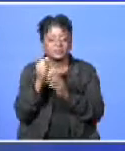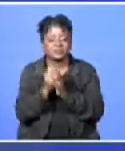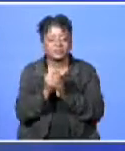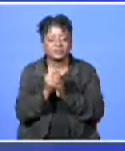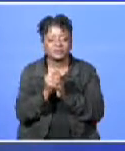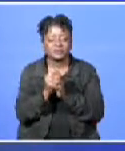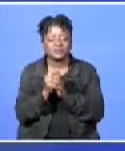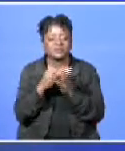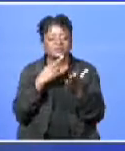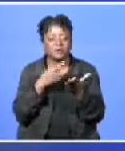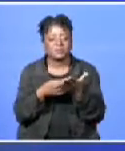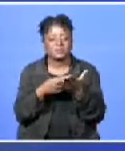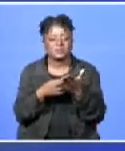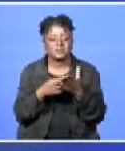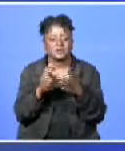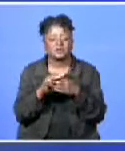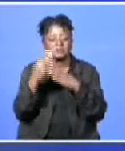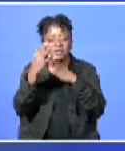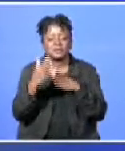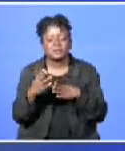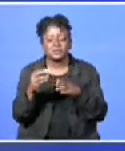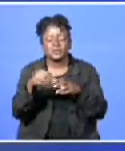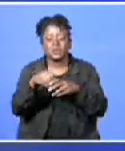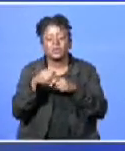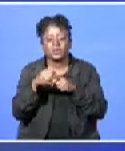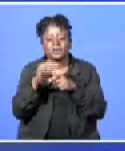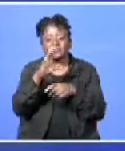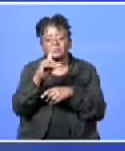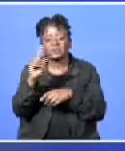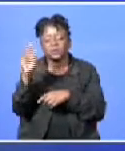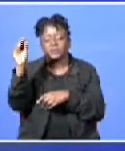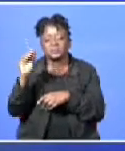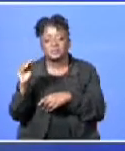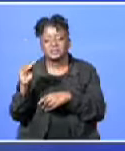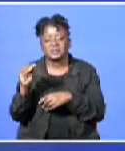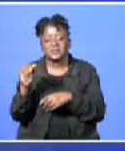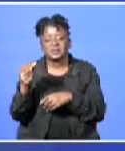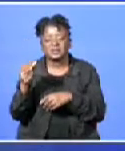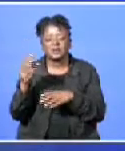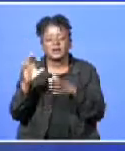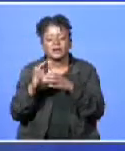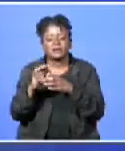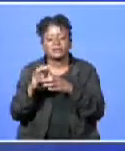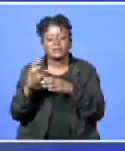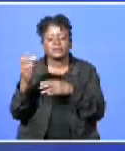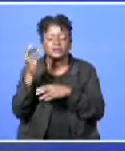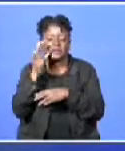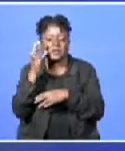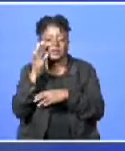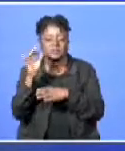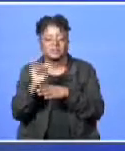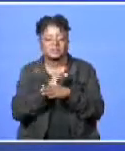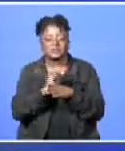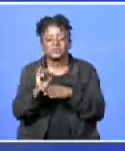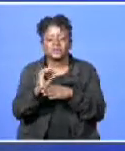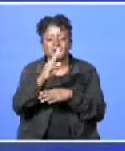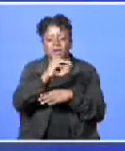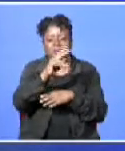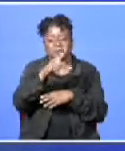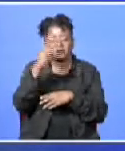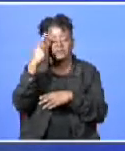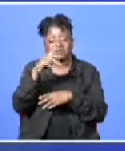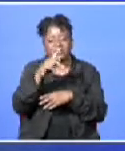Touching on the recommendation of Bahamians owning a 51% stake in the local cannabis industry, the Member of Parliament for Englerston, Glenys